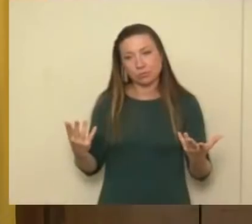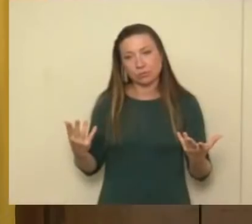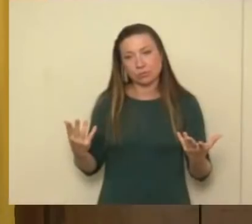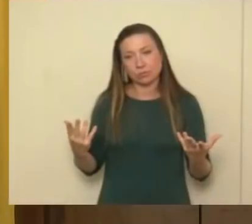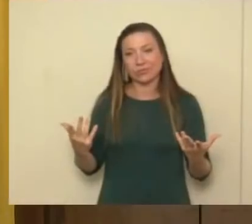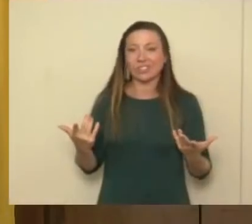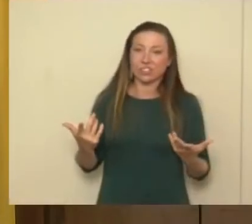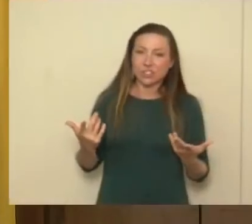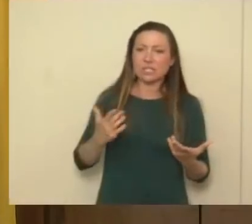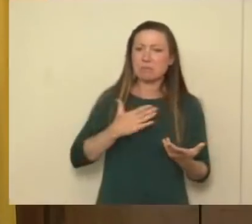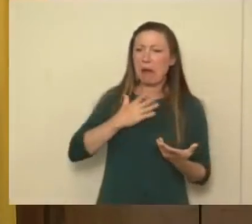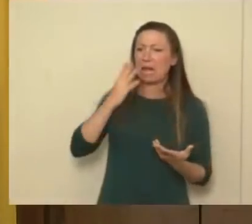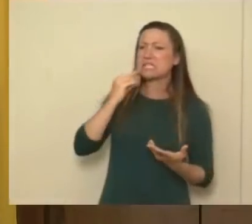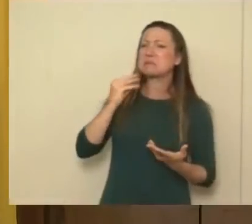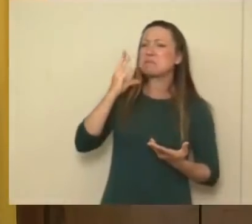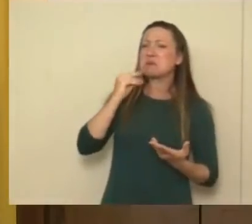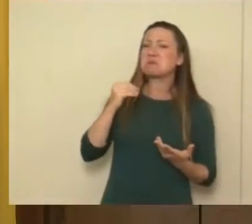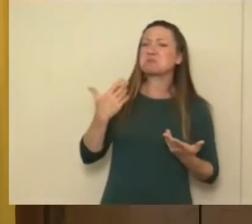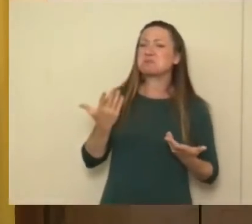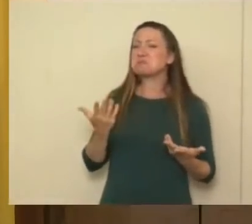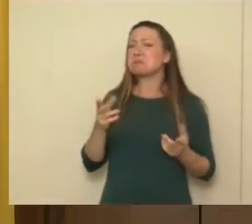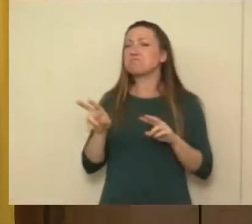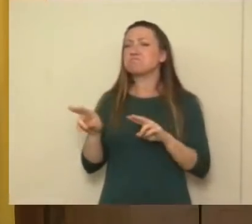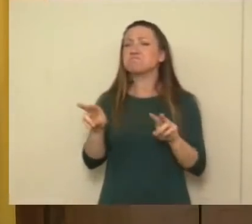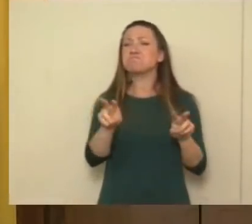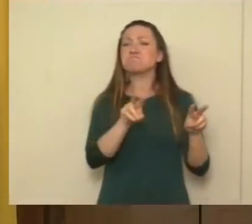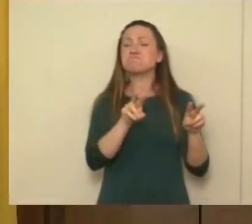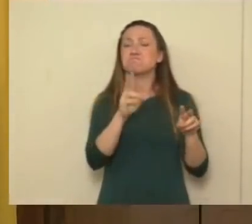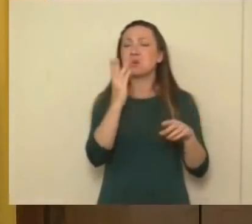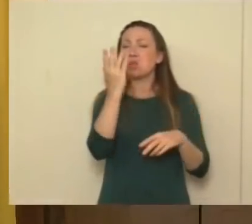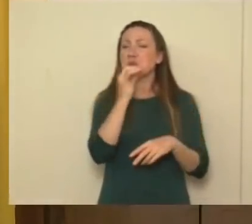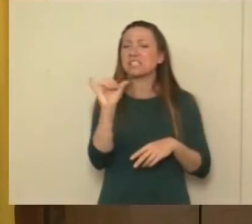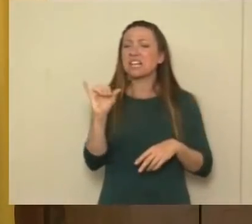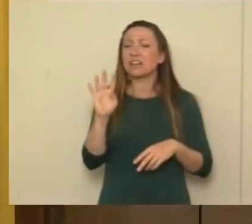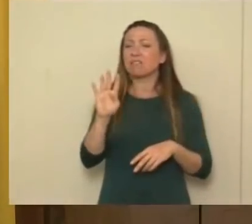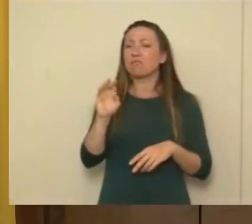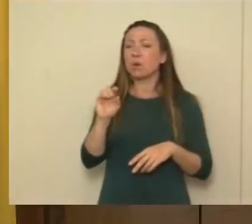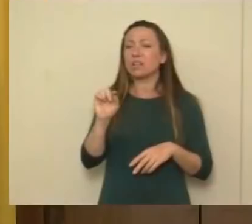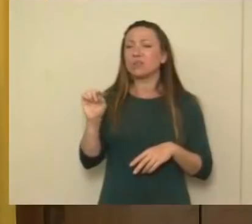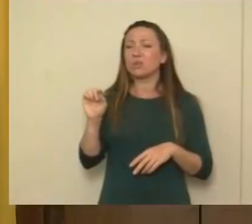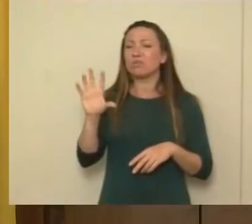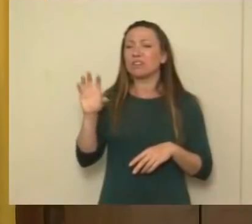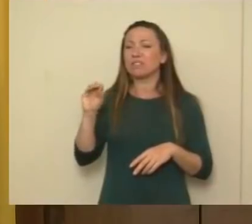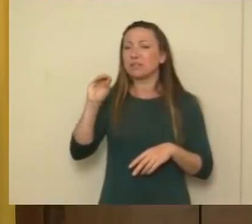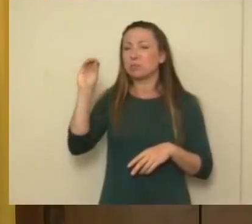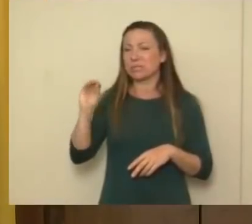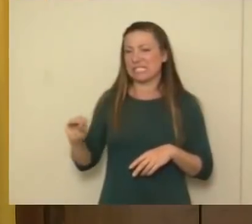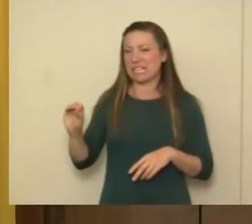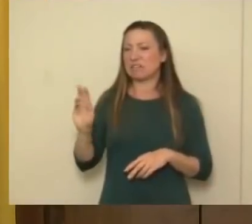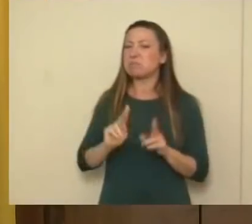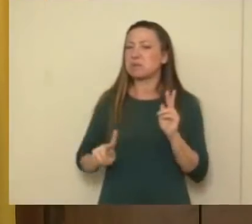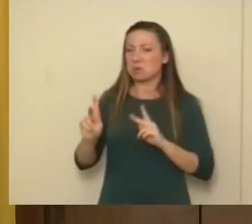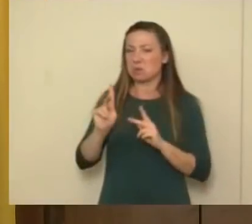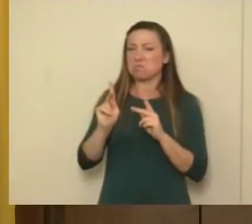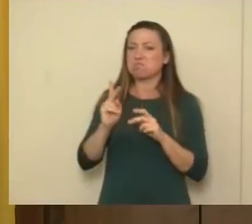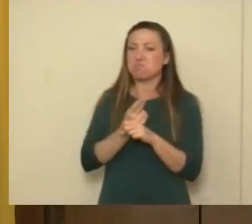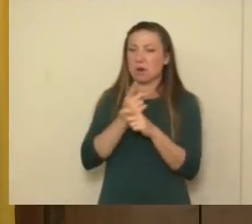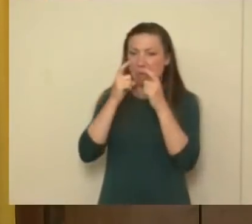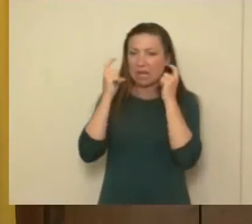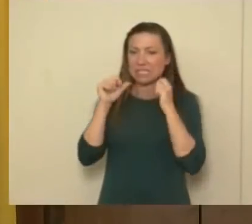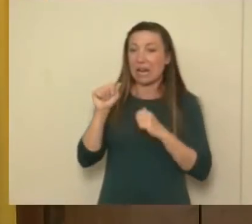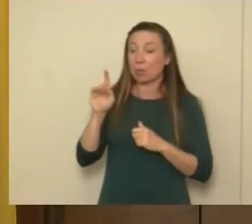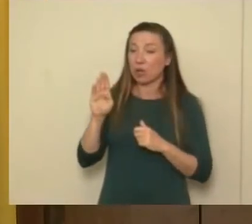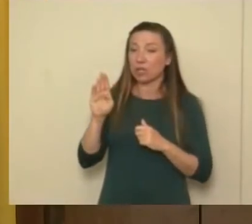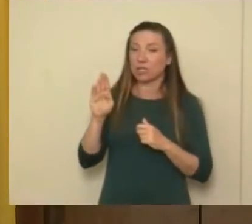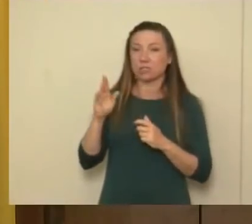and others, looks to me like we get about a 40 to 50% mask wearing in many communities. Albuquerque started strong. It looks like they